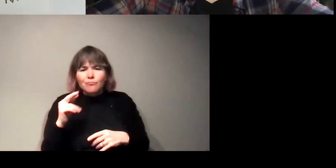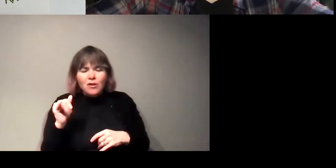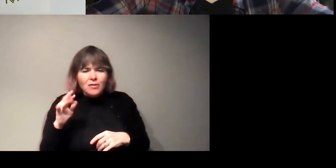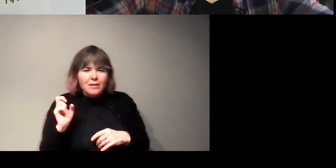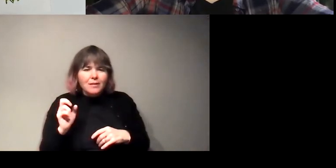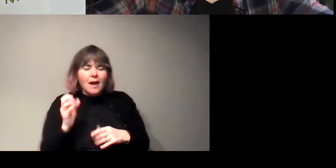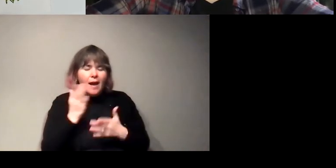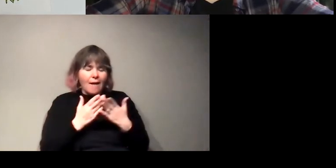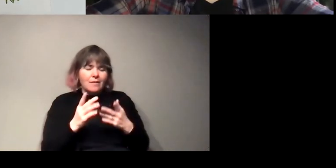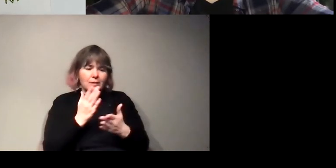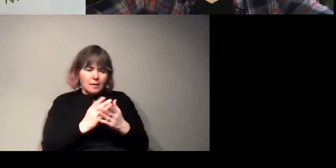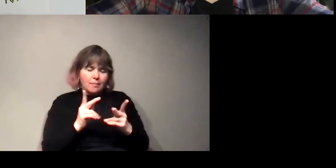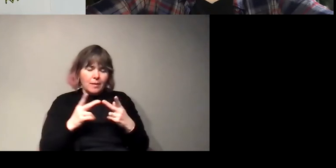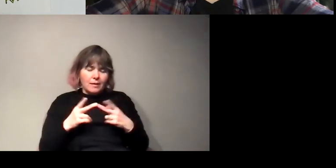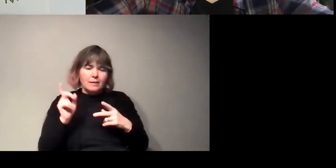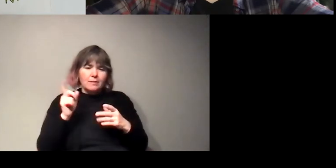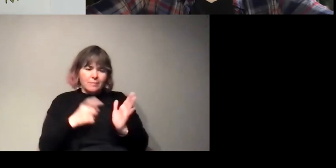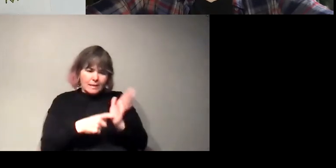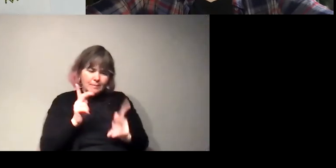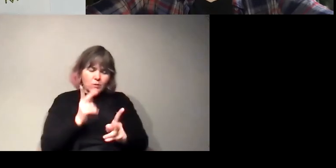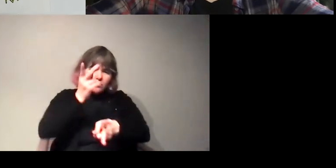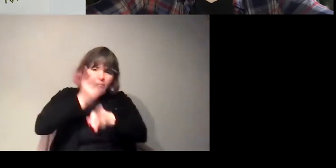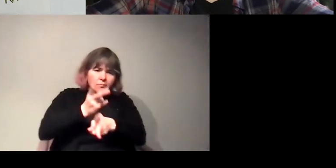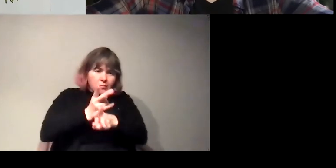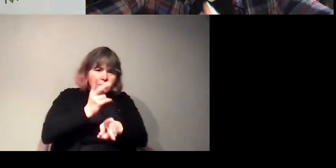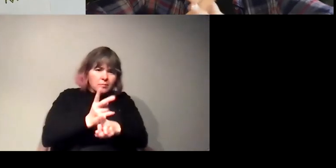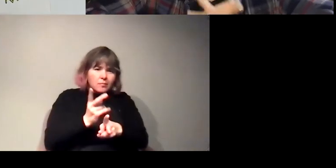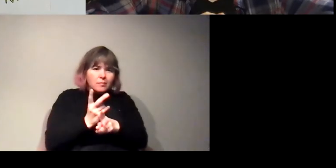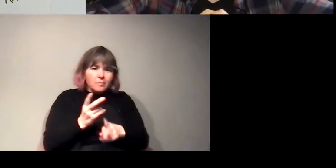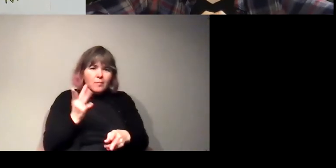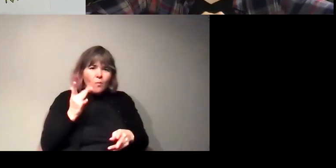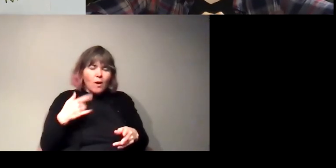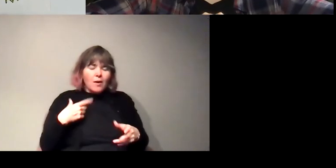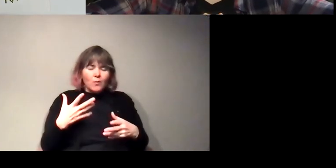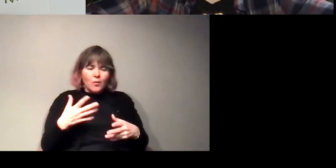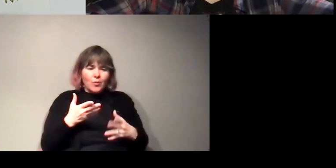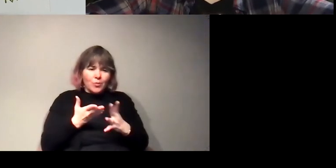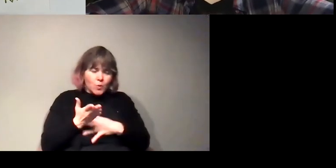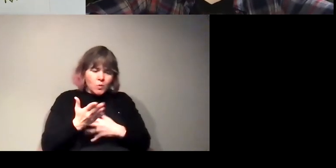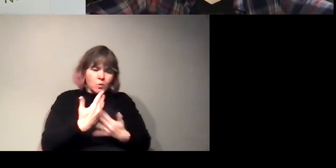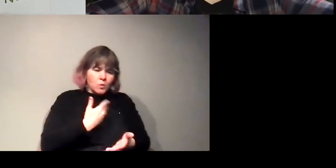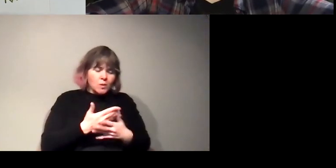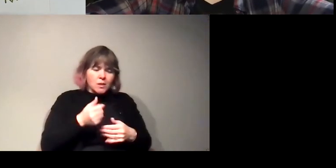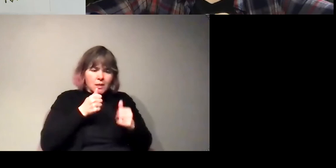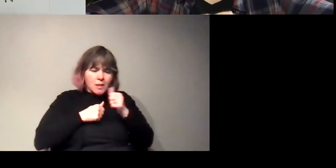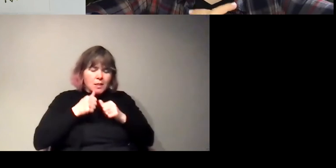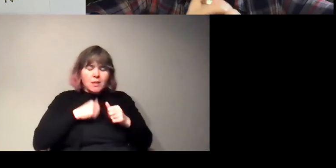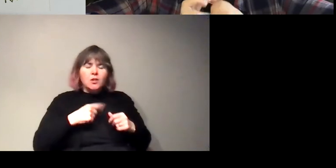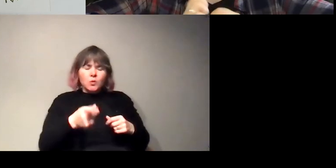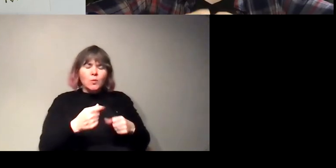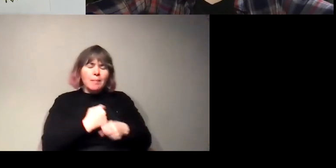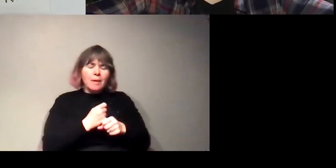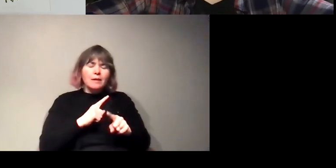is some place that needs people to come take care of it, because our landscapes have been through a lot. And you can make a difference and join